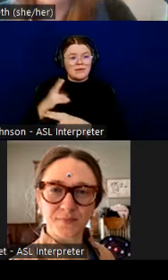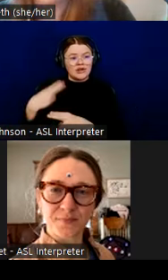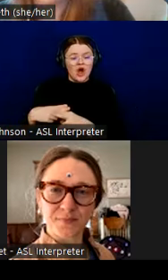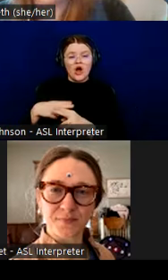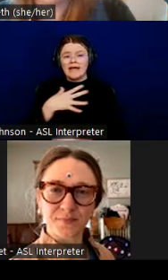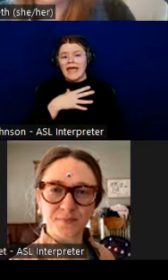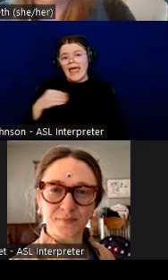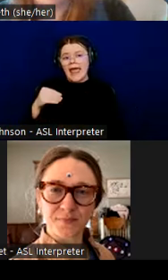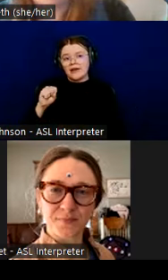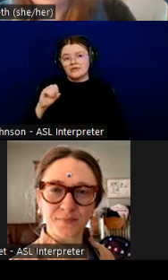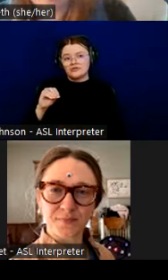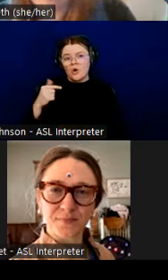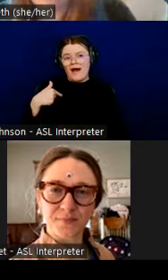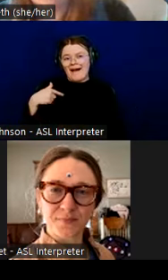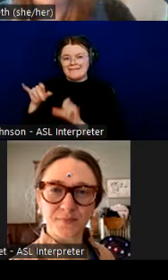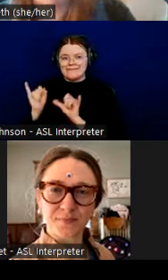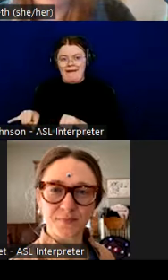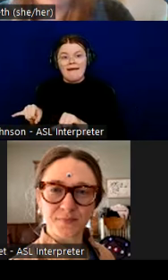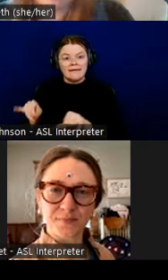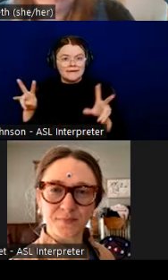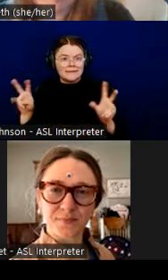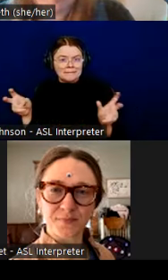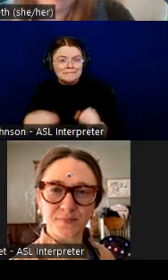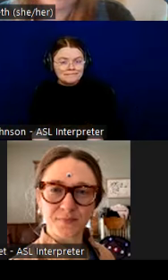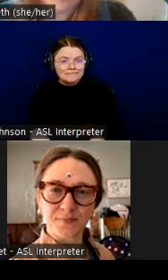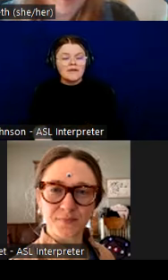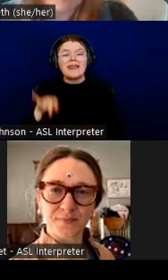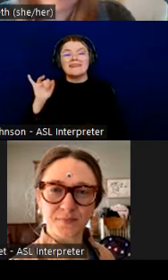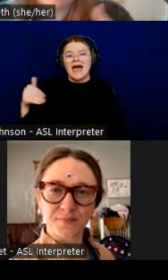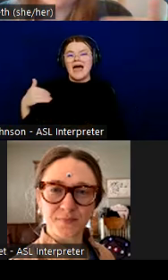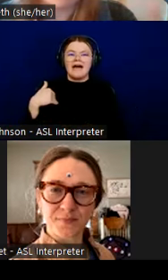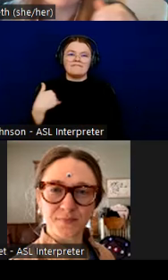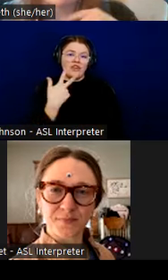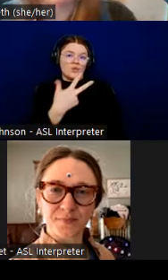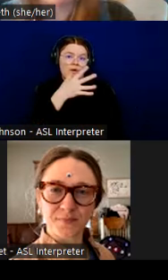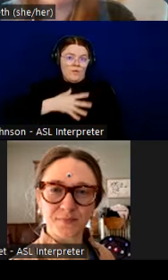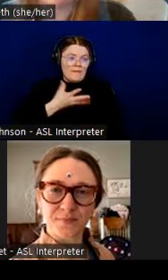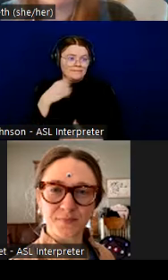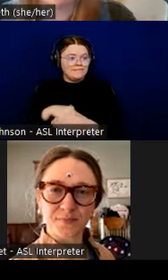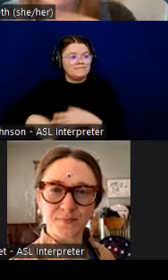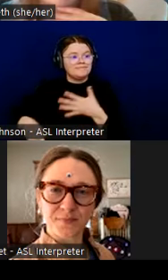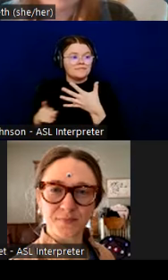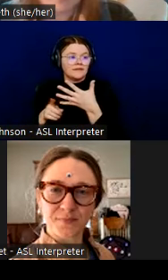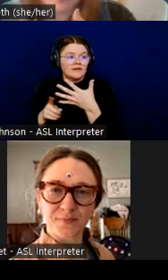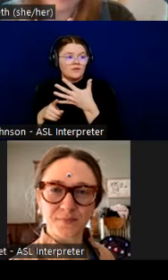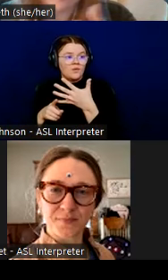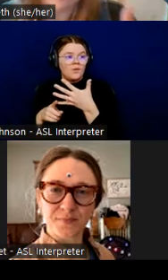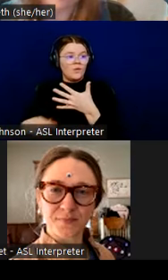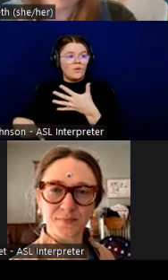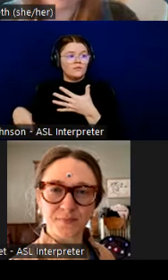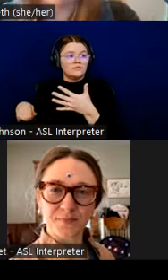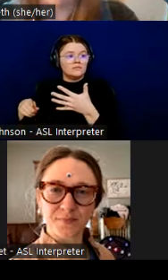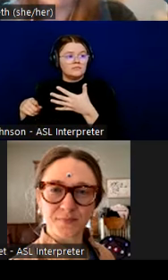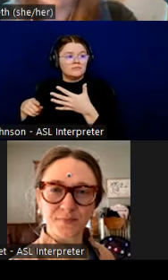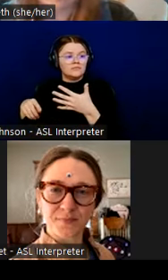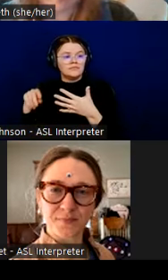Stayed, and it profiles three women: Nicole Adamando, Kim Dedew Brown, and Tiffany Jones,